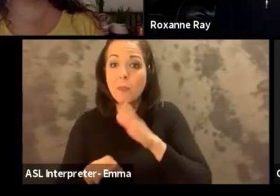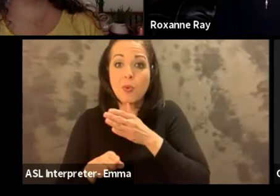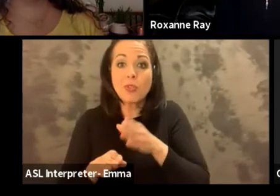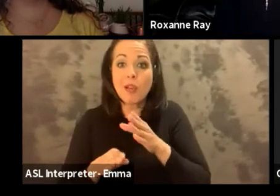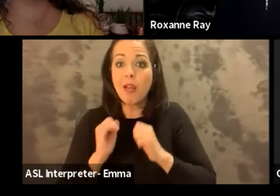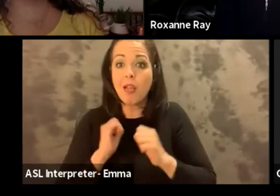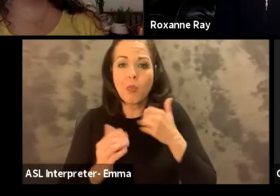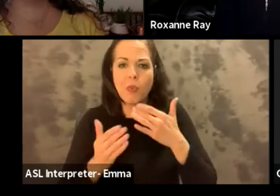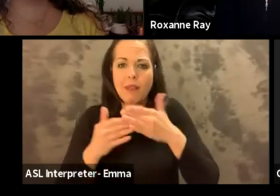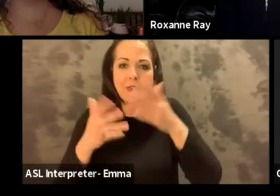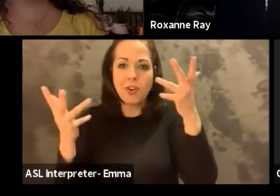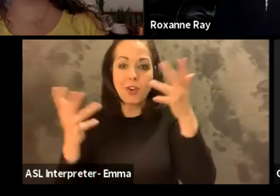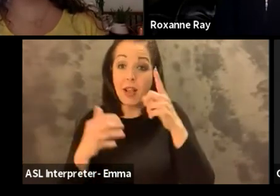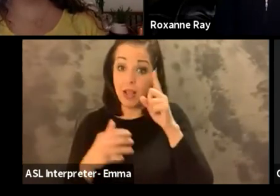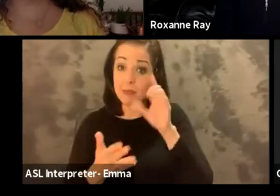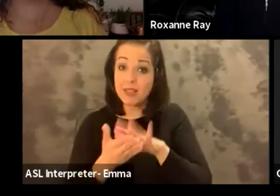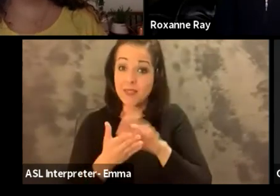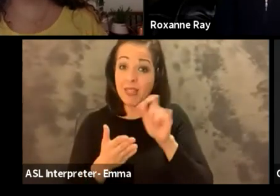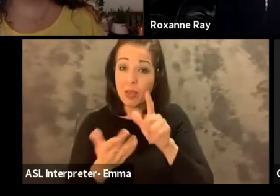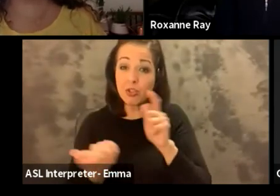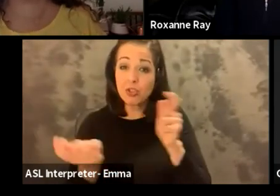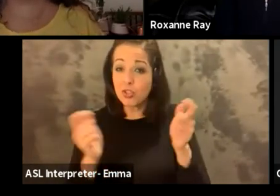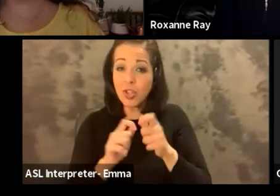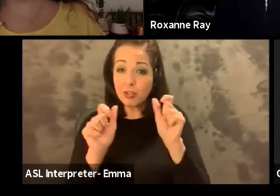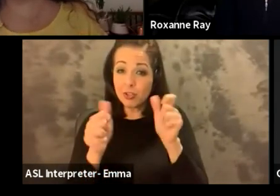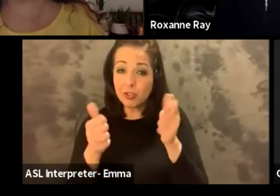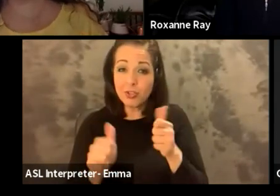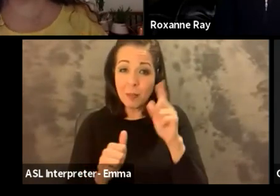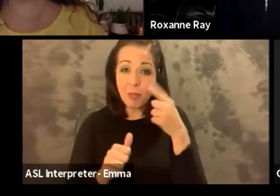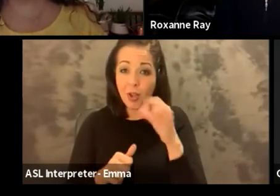the shape of art and change the shape